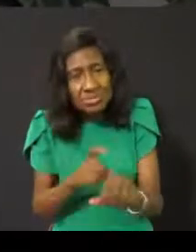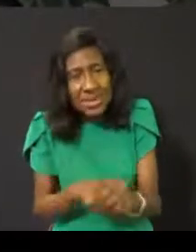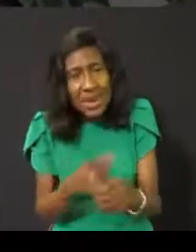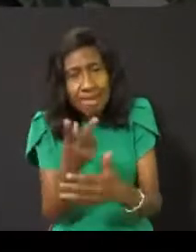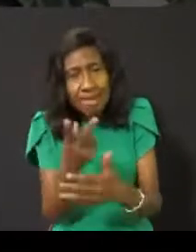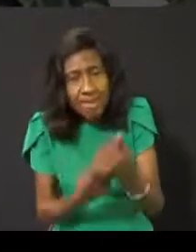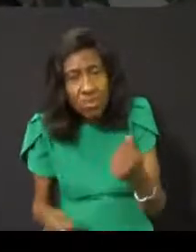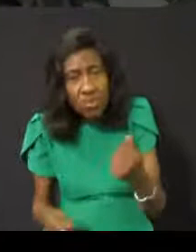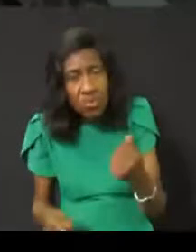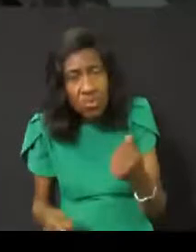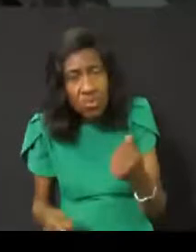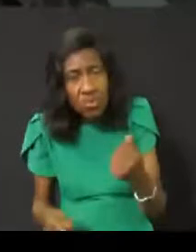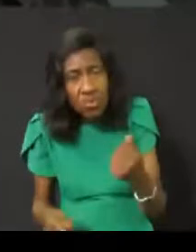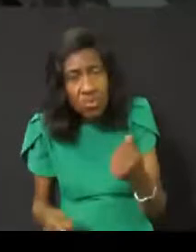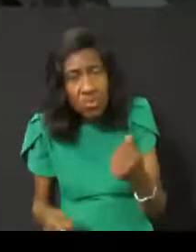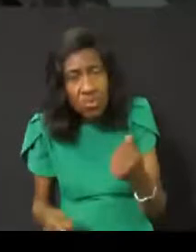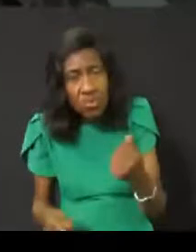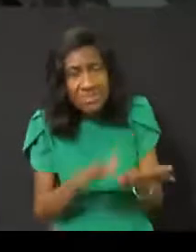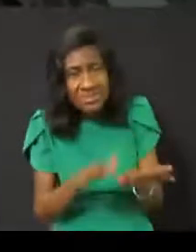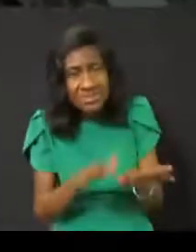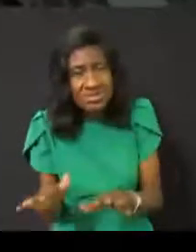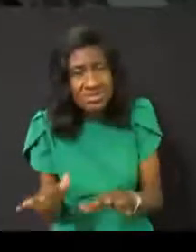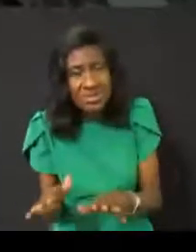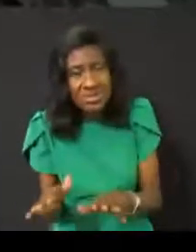to make alone.